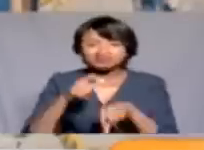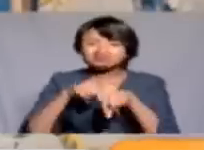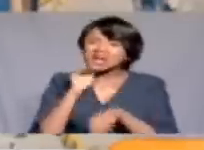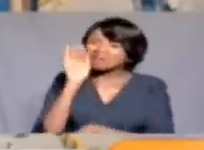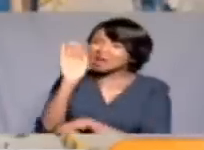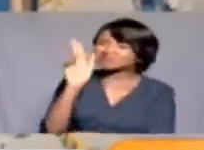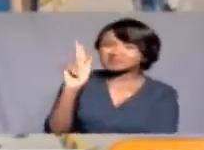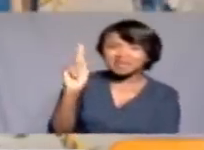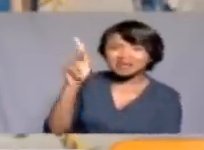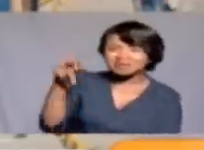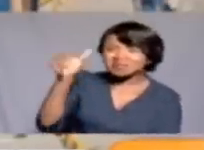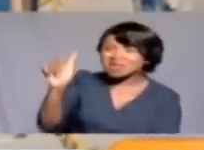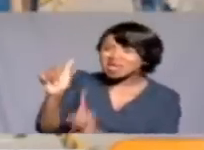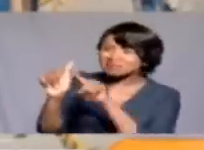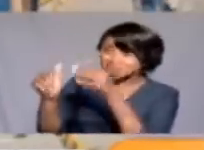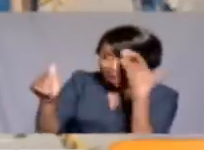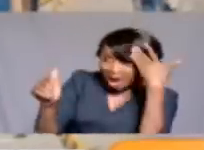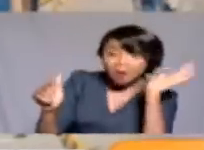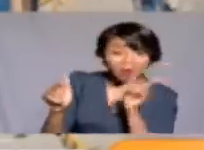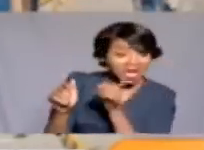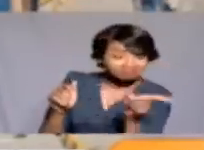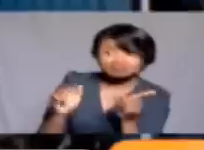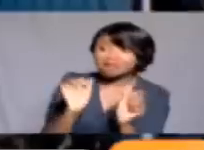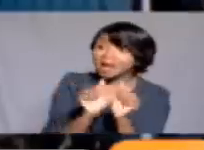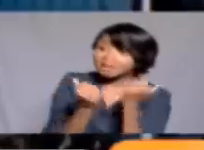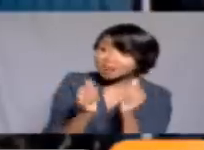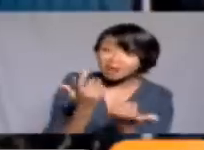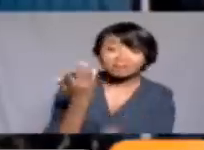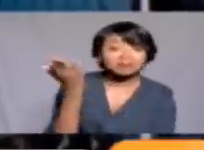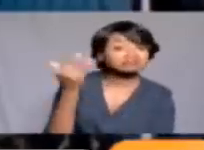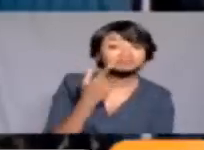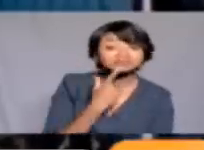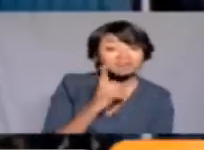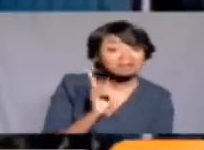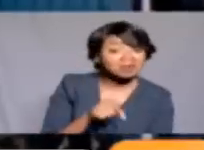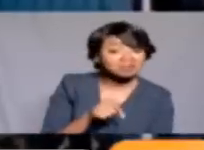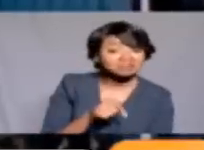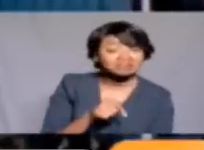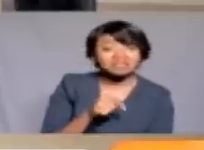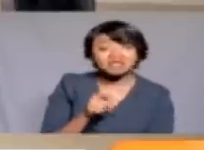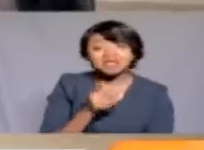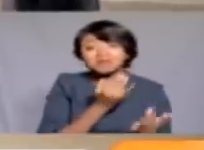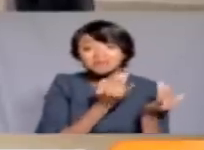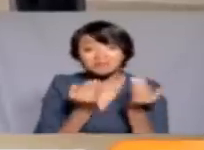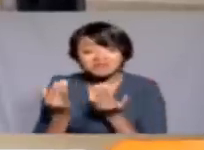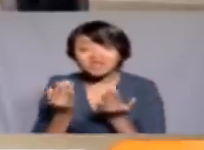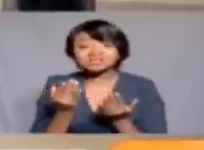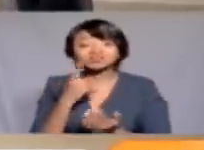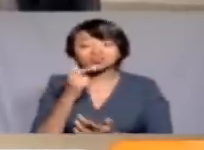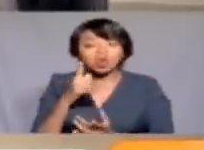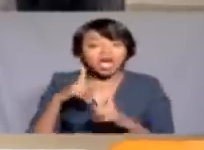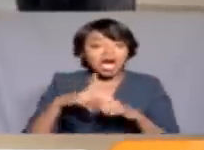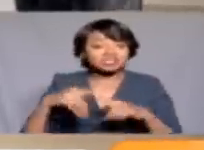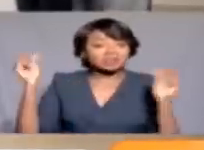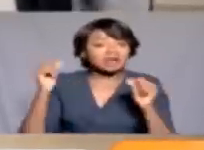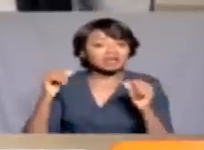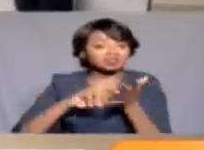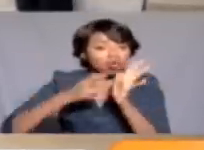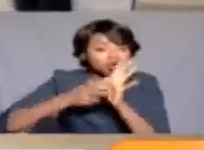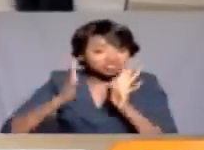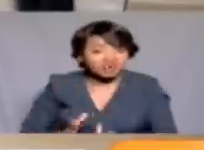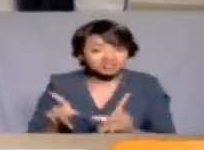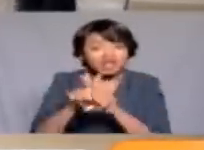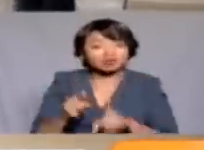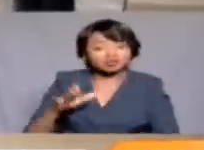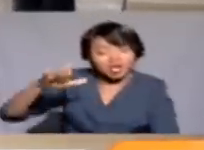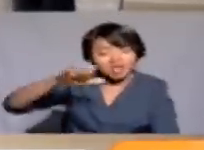Kenya Ports Authority whether they were aware of these impacts, they introduced us to their Japanese contractor and to their environmental